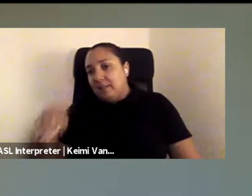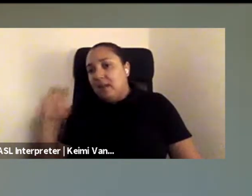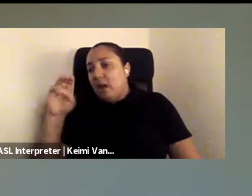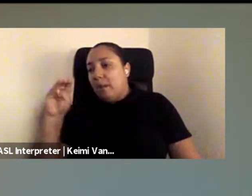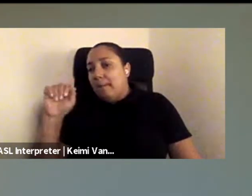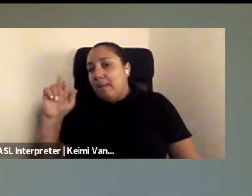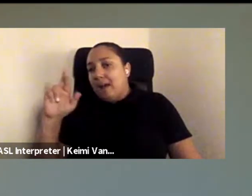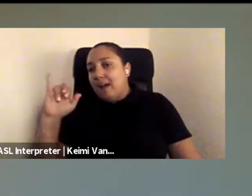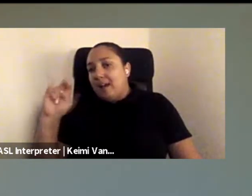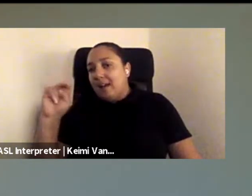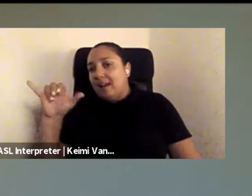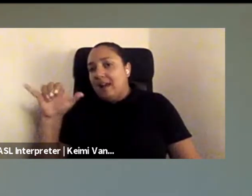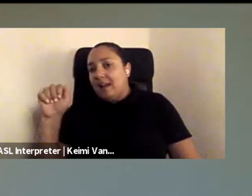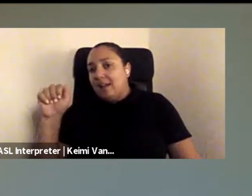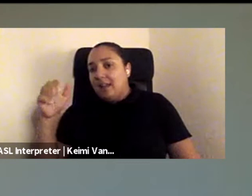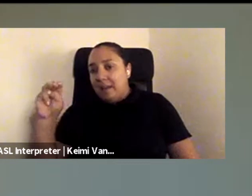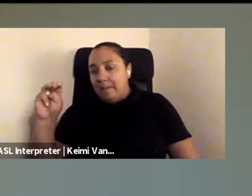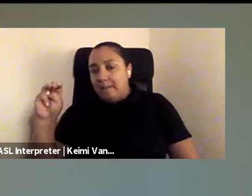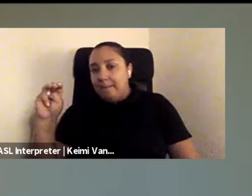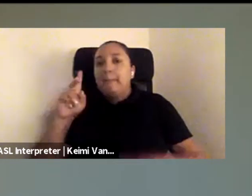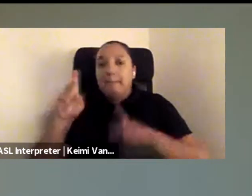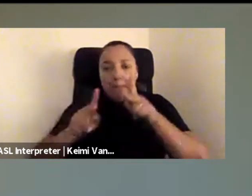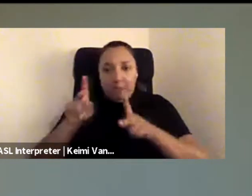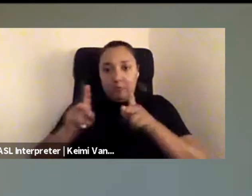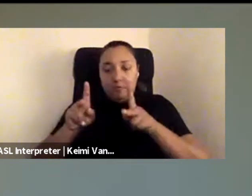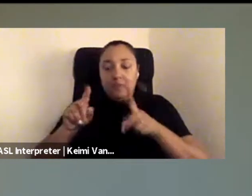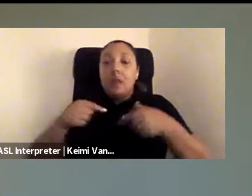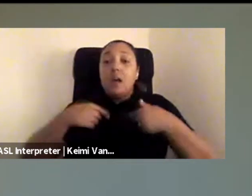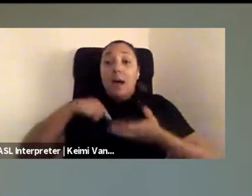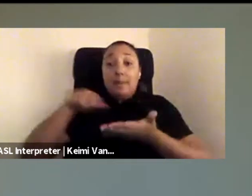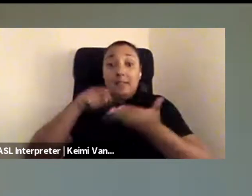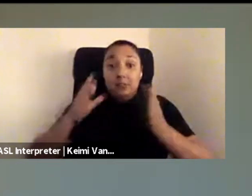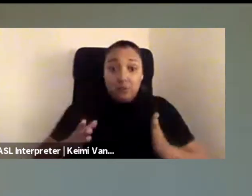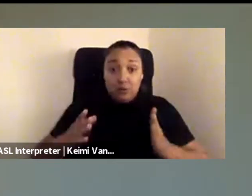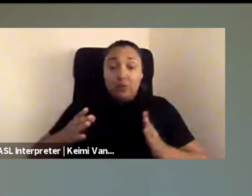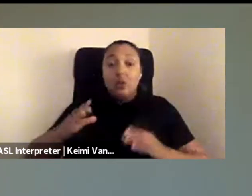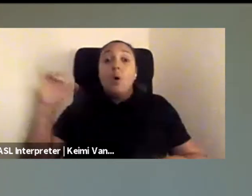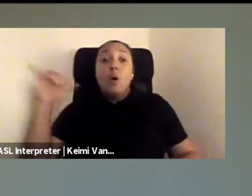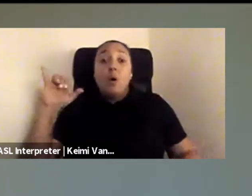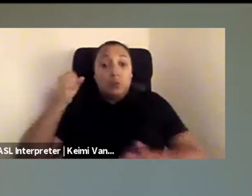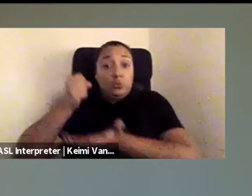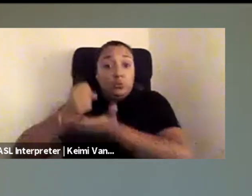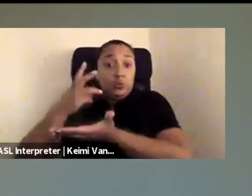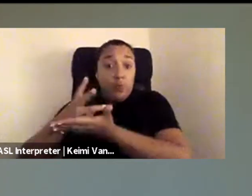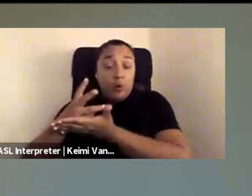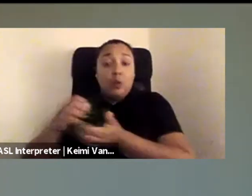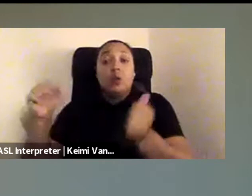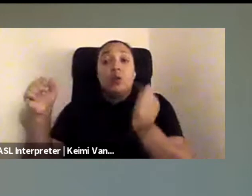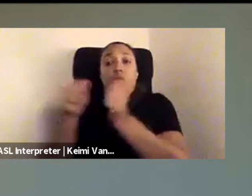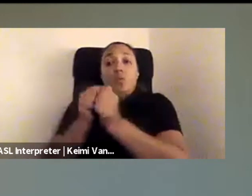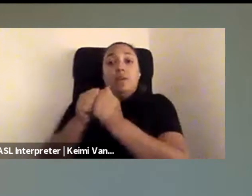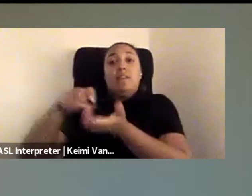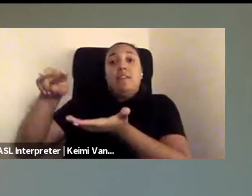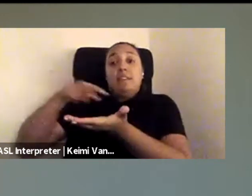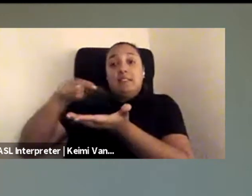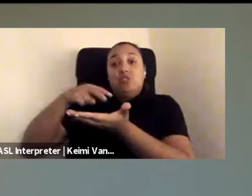I am a dancer, and I'm also a social worker with the Dancers Resource at the Actors Fund.